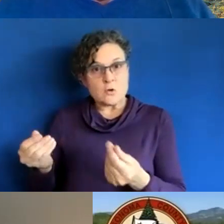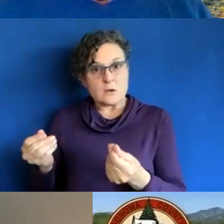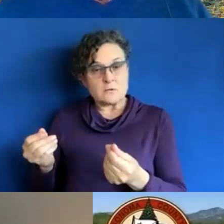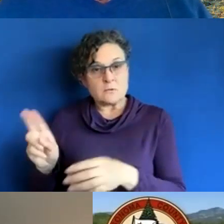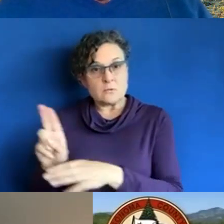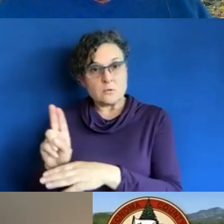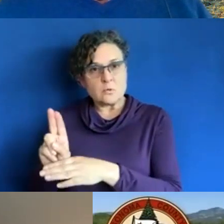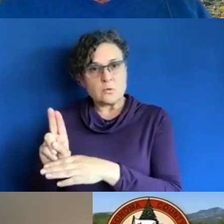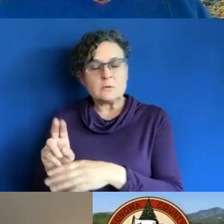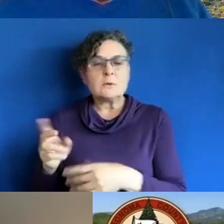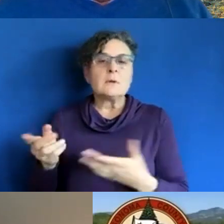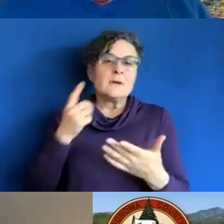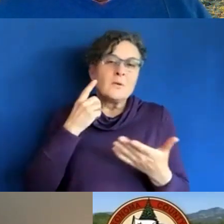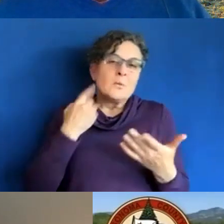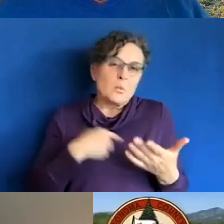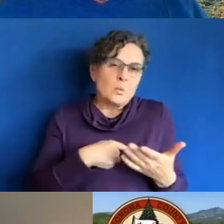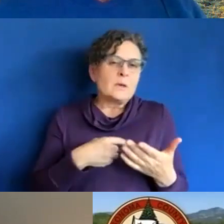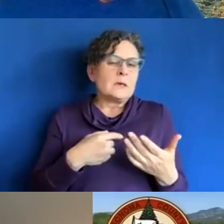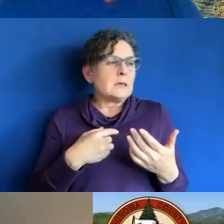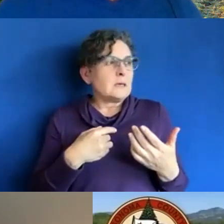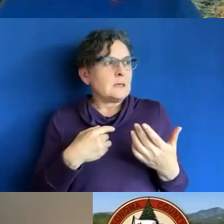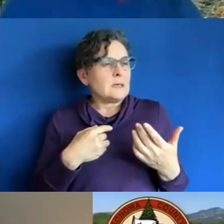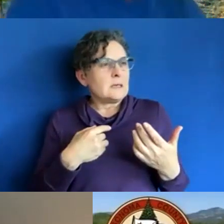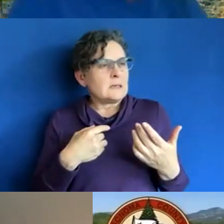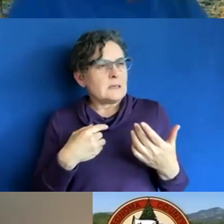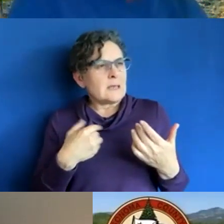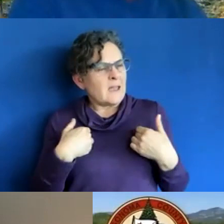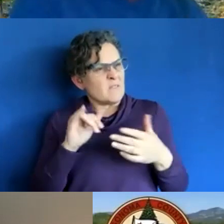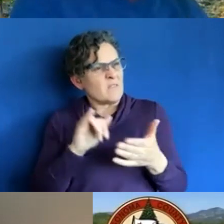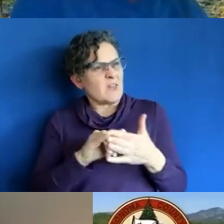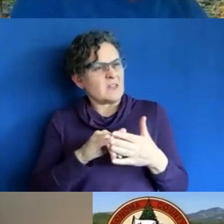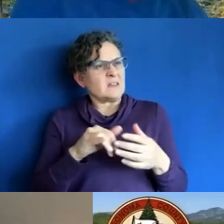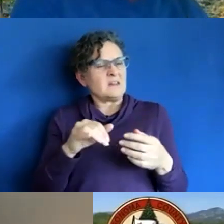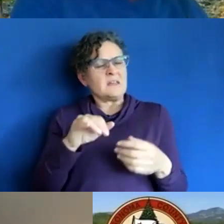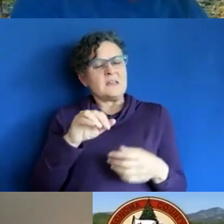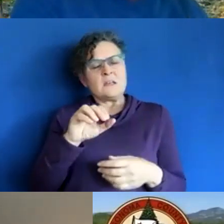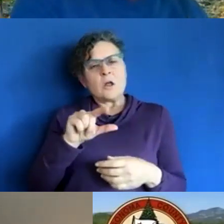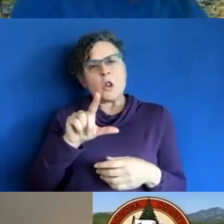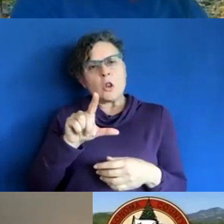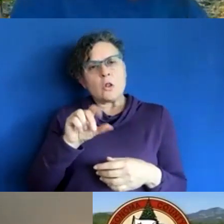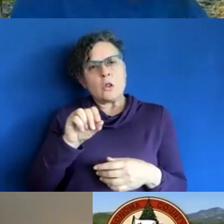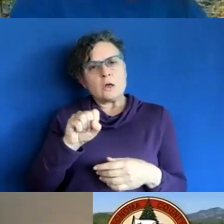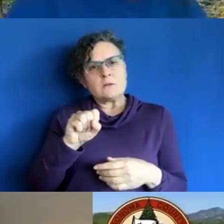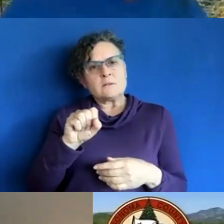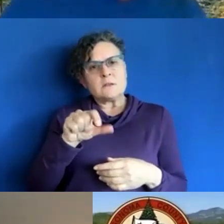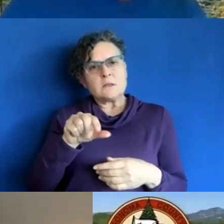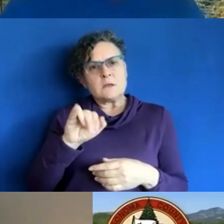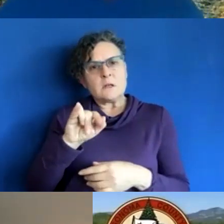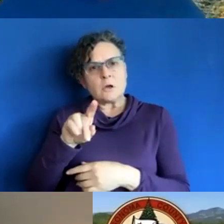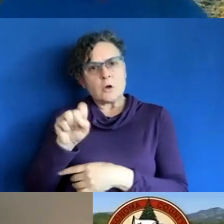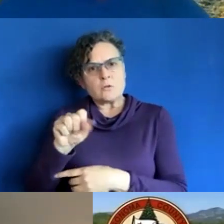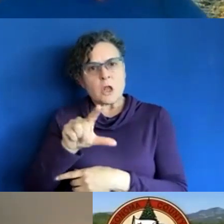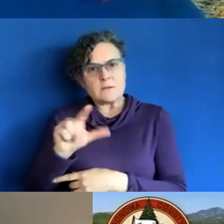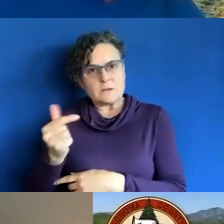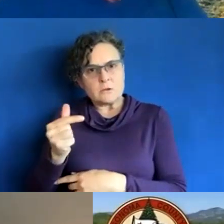Los Guilicos and the ball field, right? It's exactly. At the Los Guilicos Village, again, been in operations